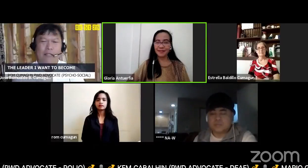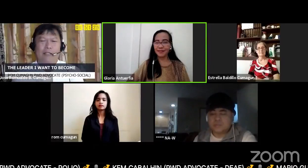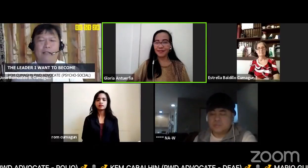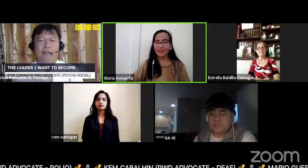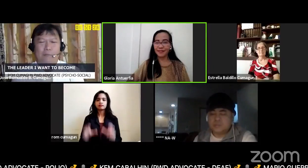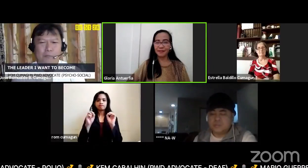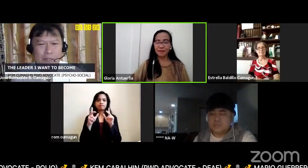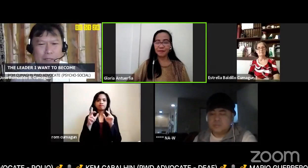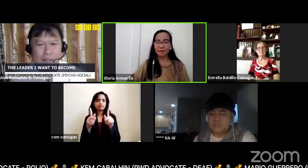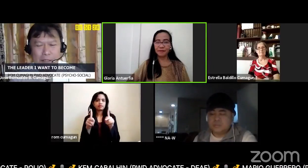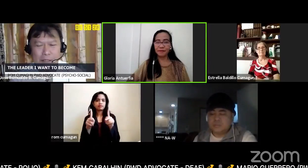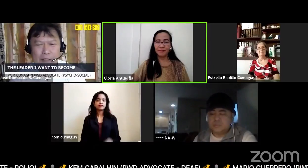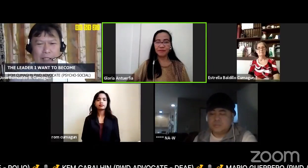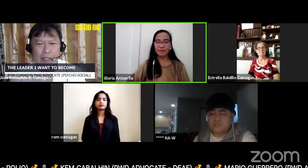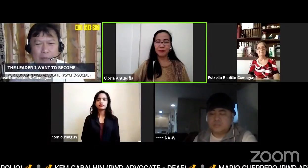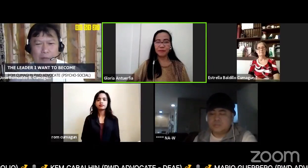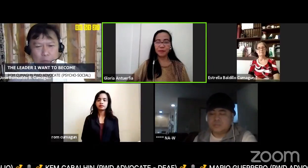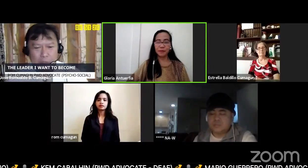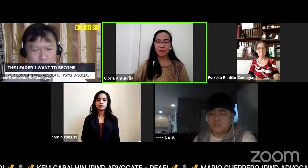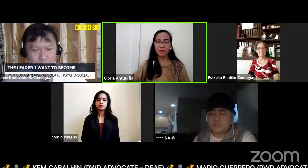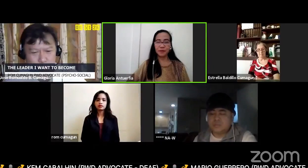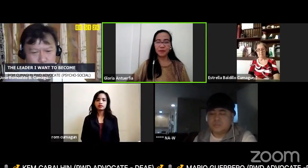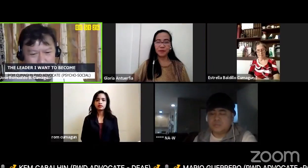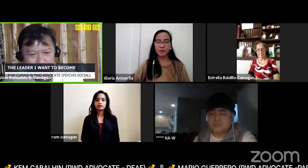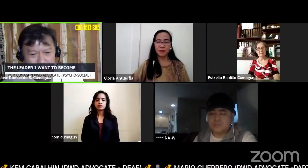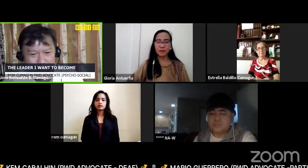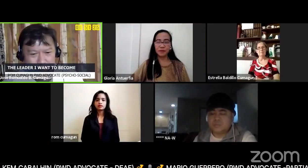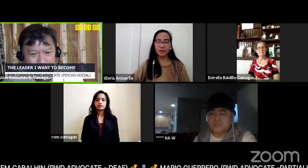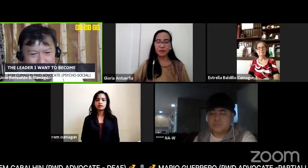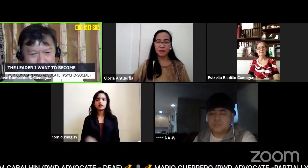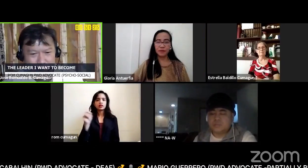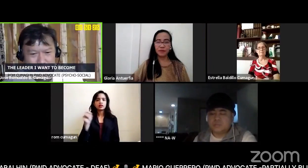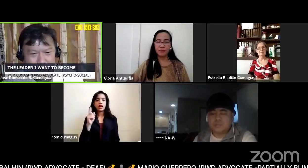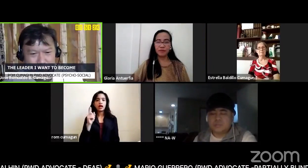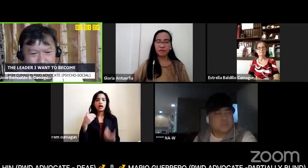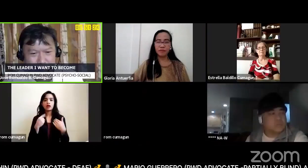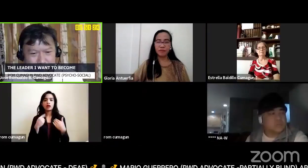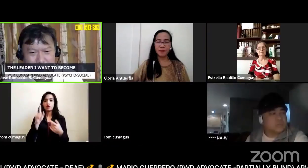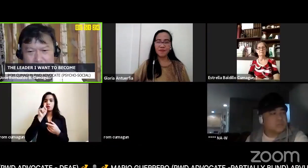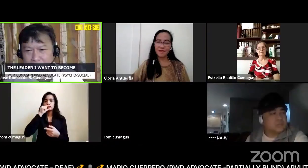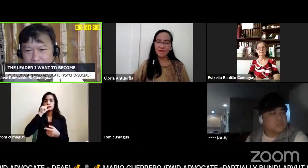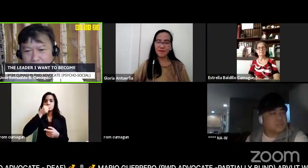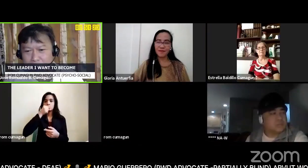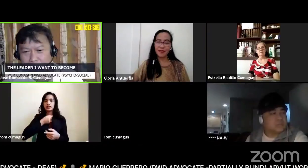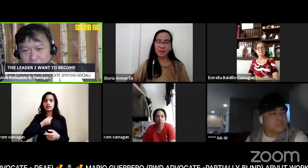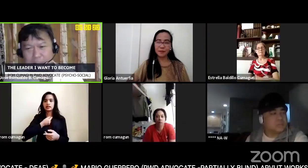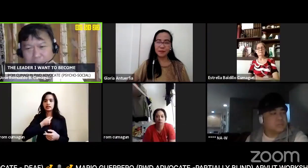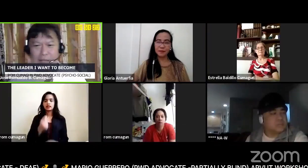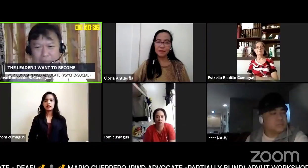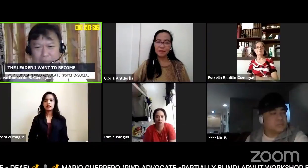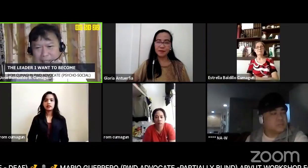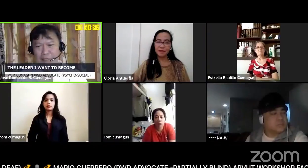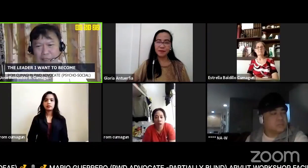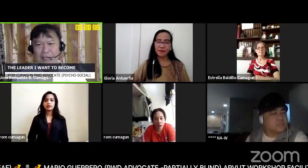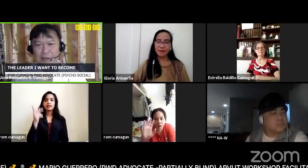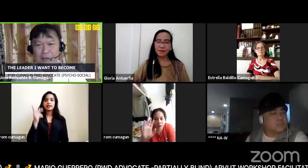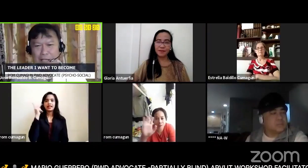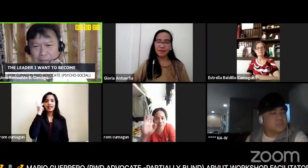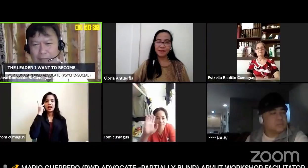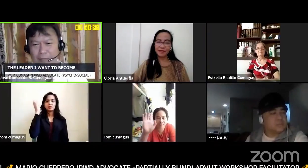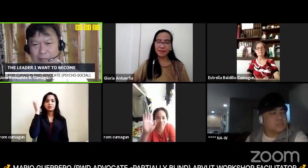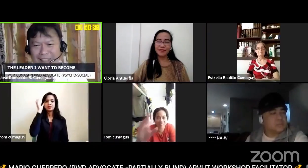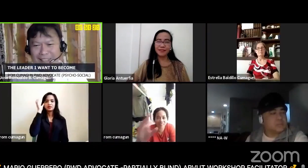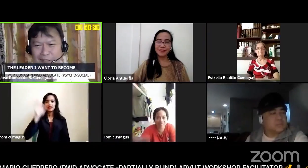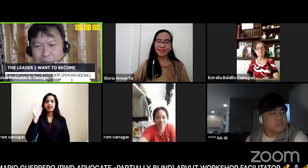okay, so I think what? Oops, we have one more guest. Okay, admit. Oh, si Cam. Cam is